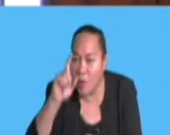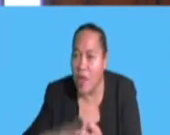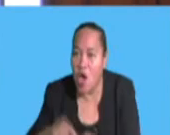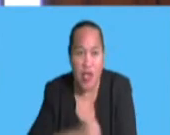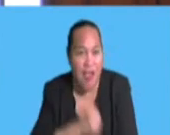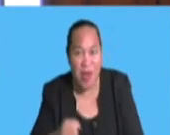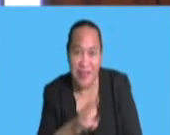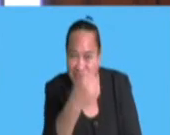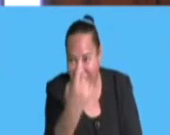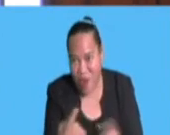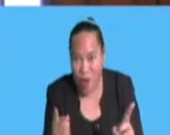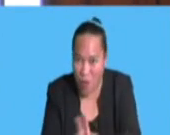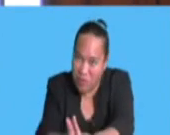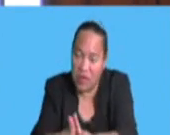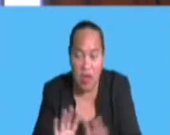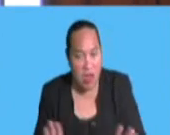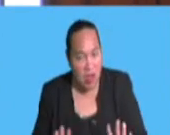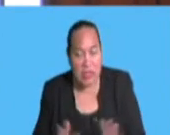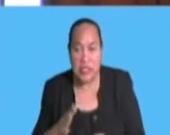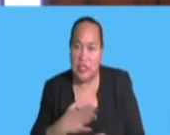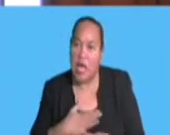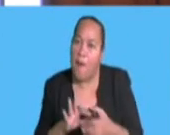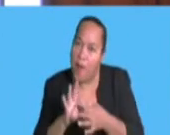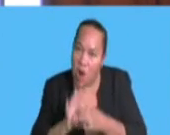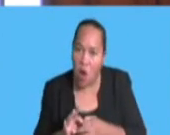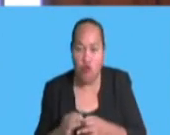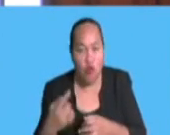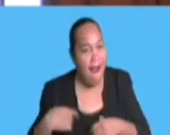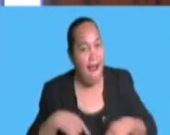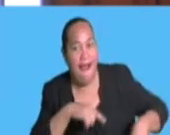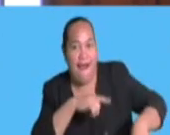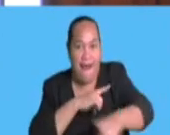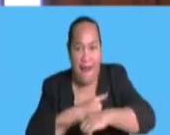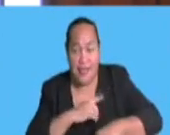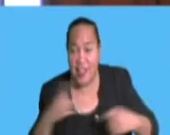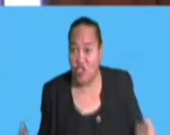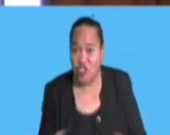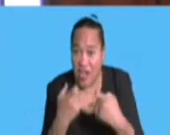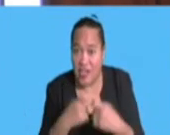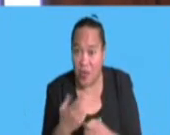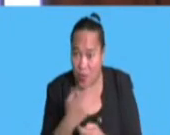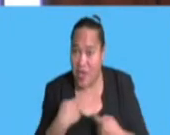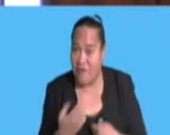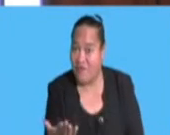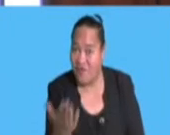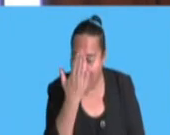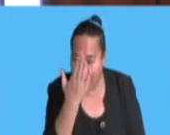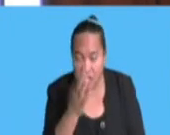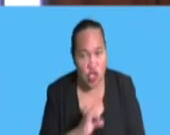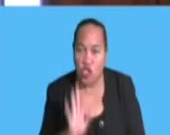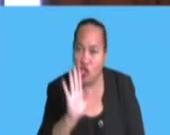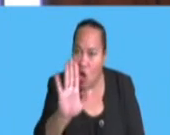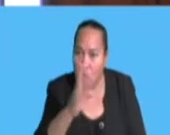the government need to take alone. Just as the government belongs to all of us, so too must the challenges we face. This is not